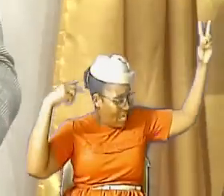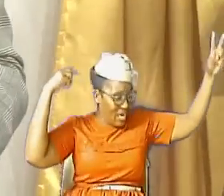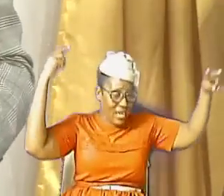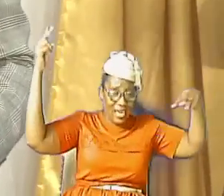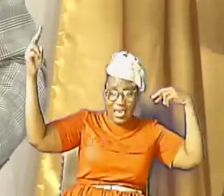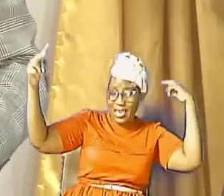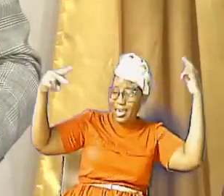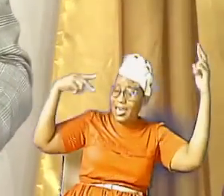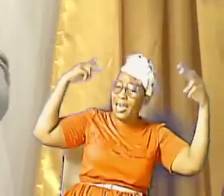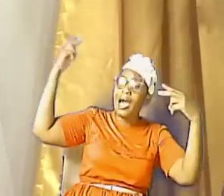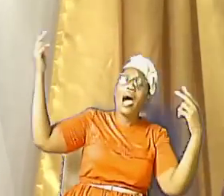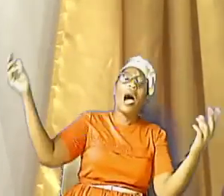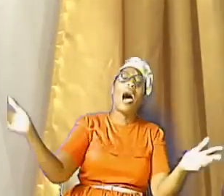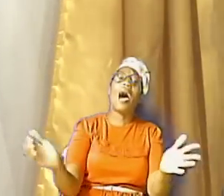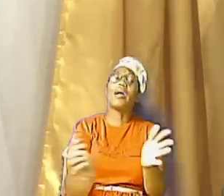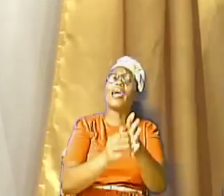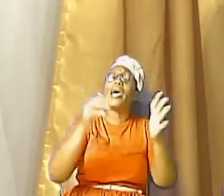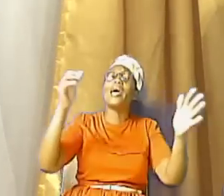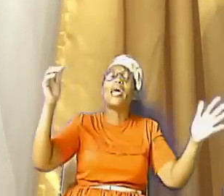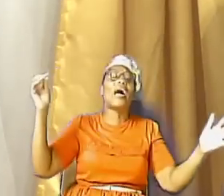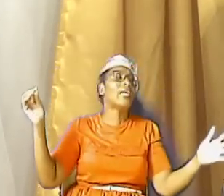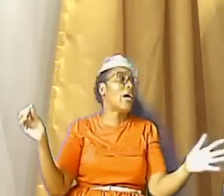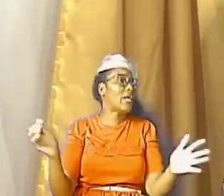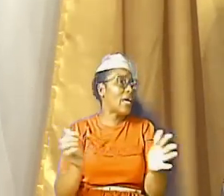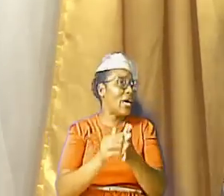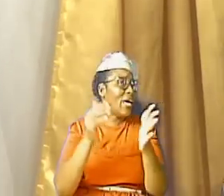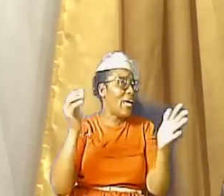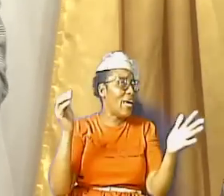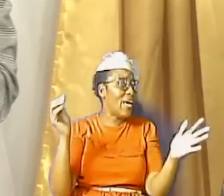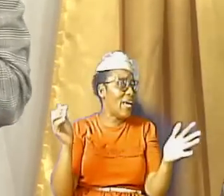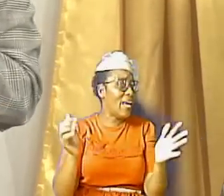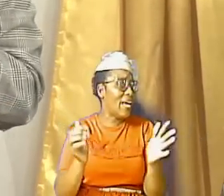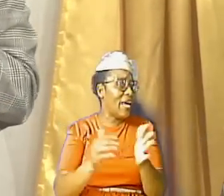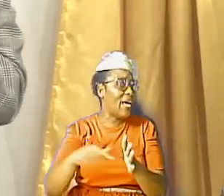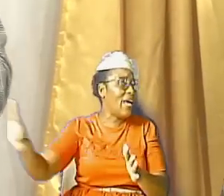We bless your name. Lord Jesus. Again and